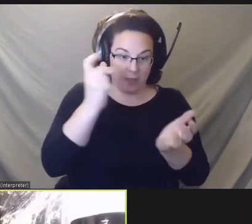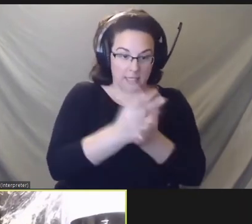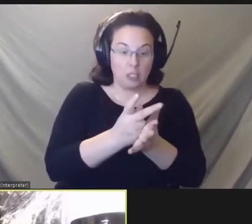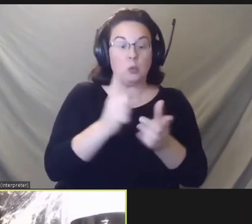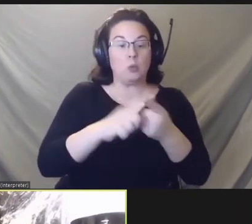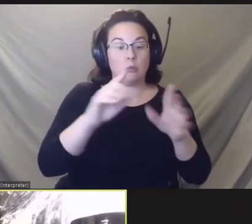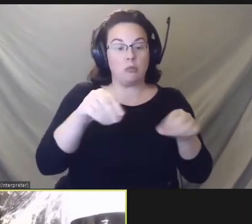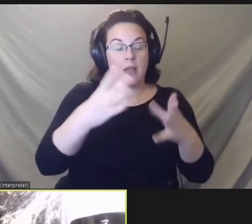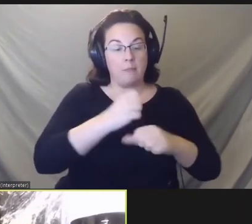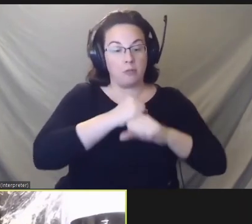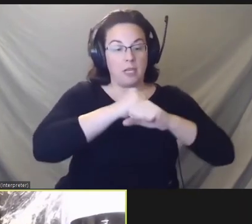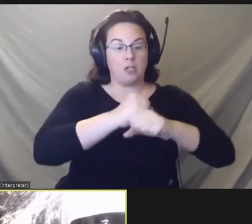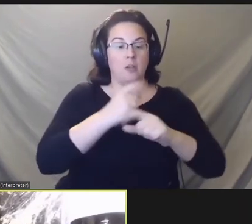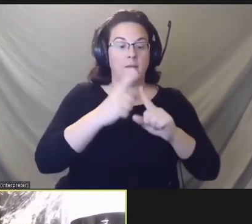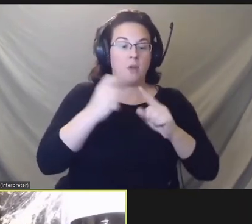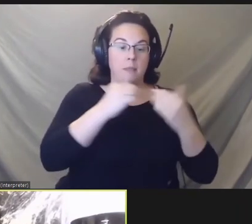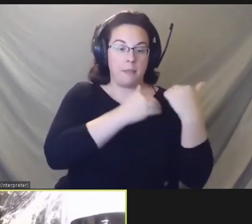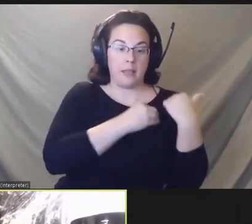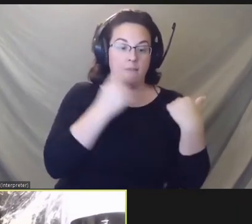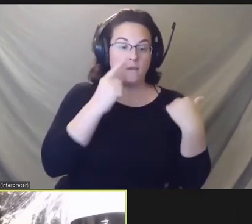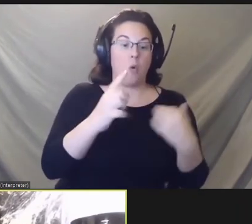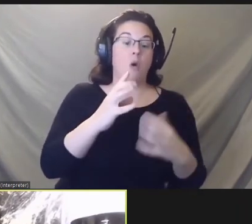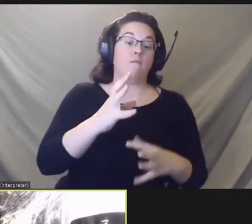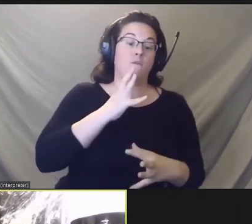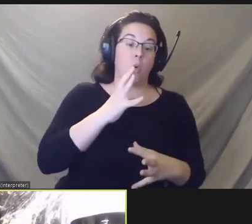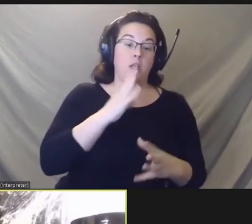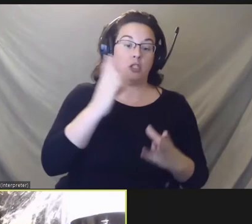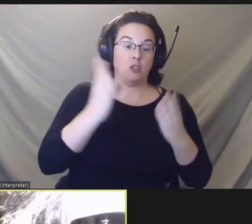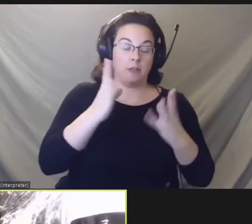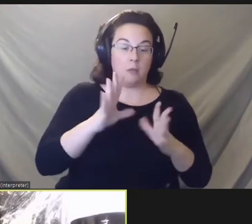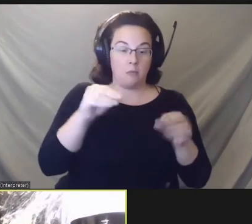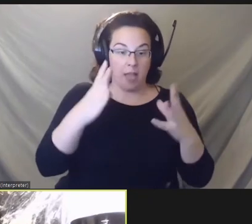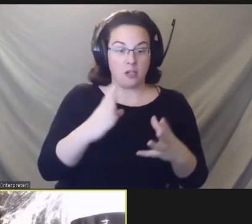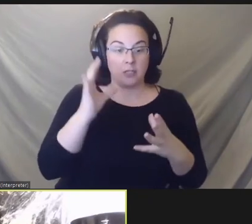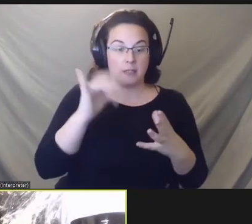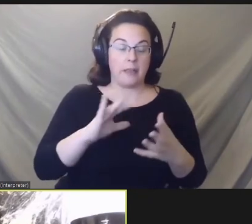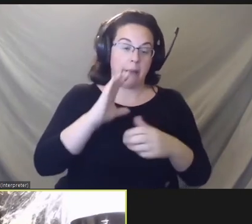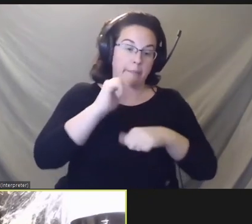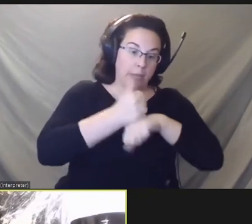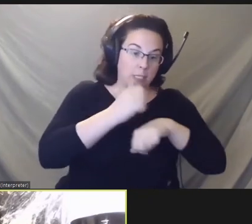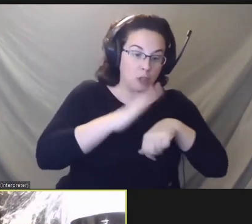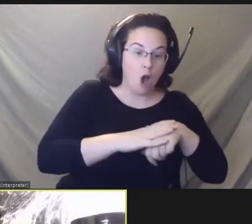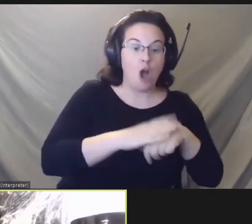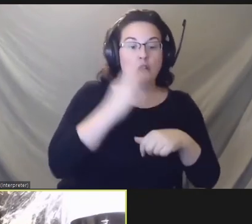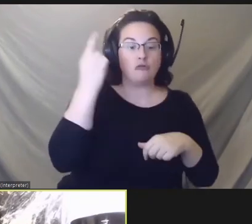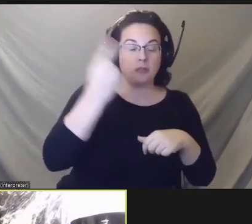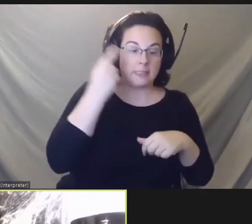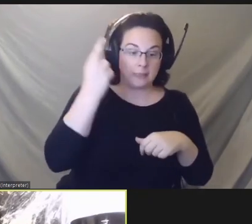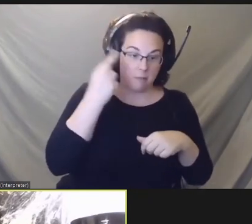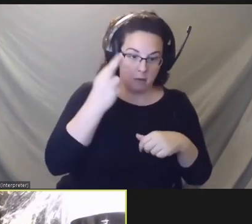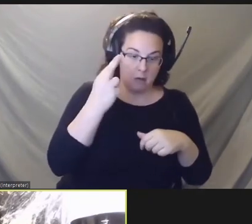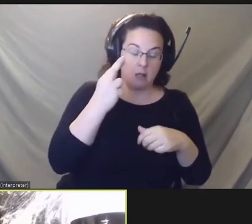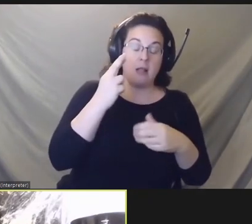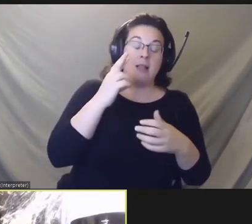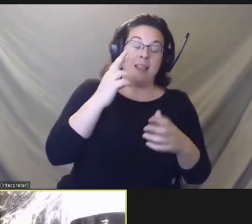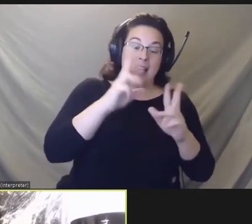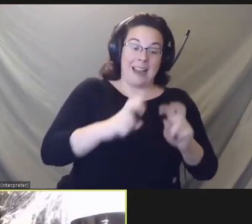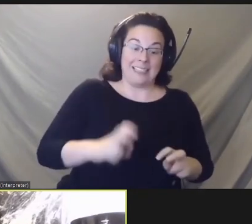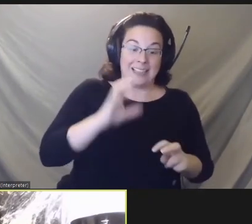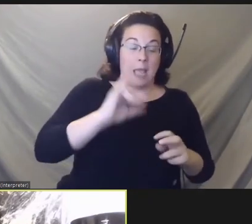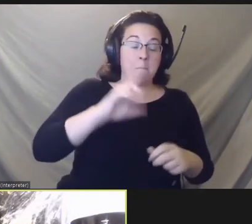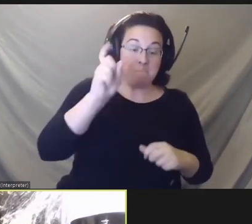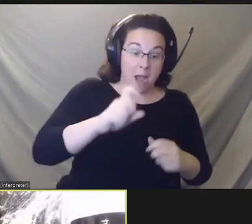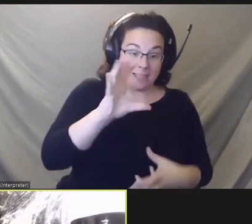from liability for voice service providers that block based on reasonable analytics, which must include caller ID authentication